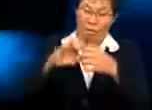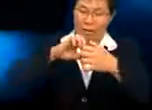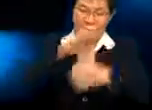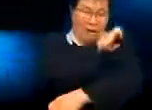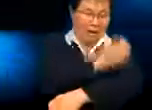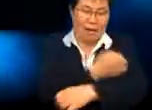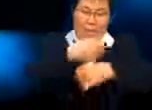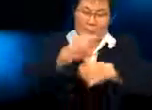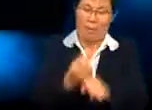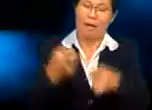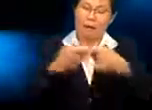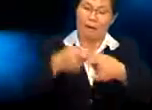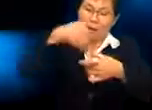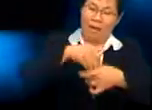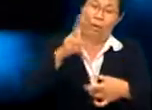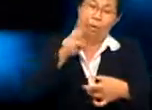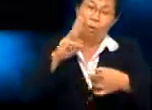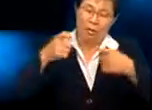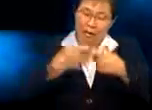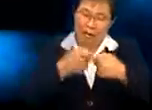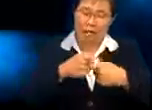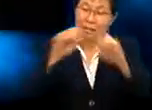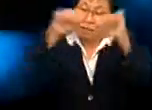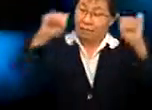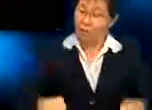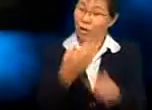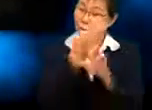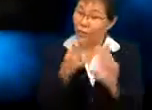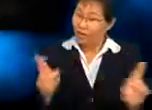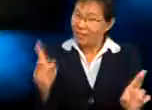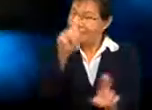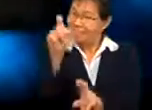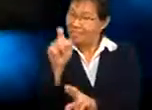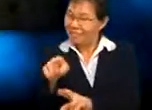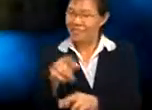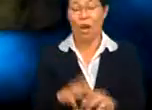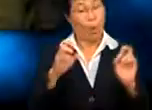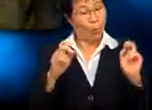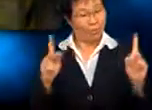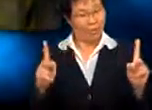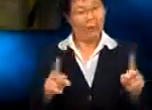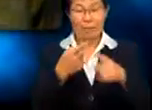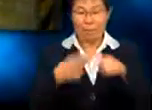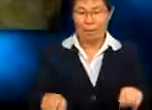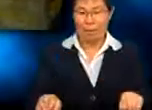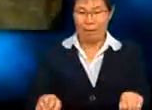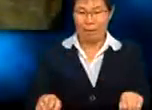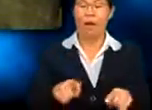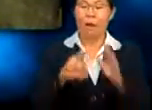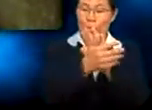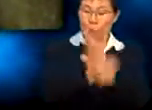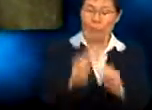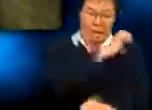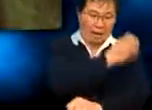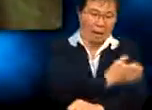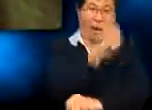produces electricity in a hydroelectric station. You ready? Okay, potential energy